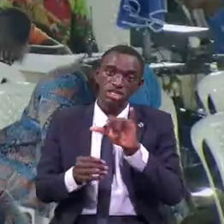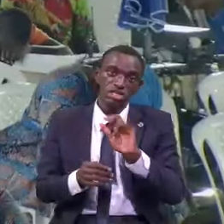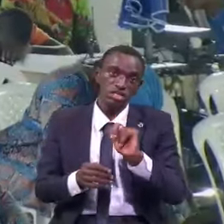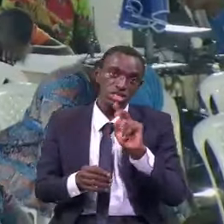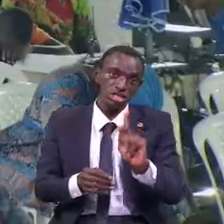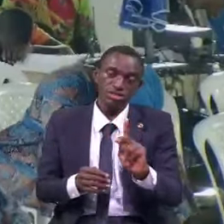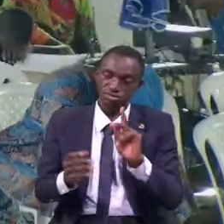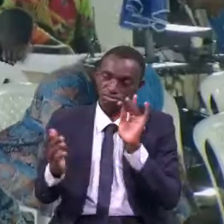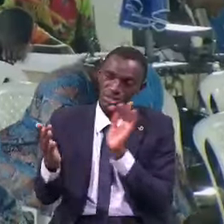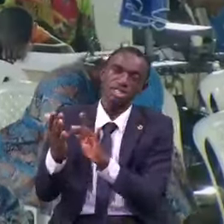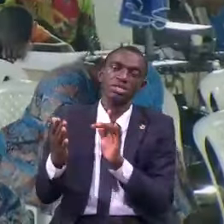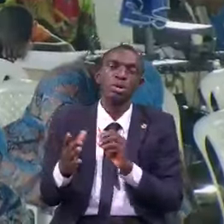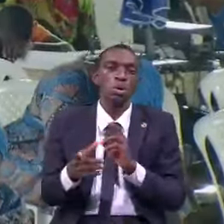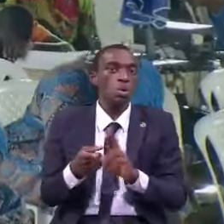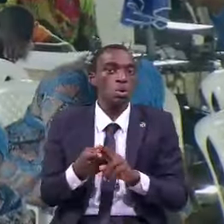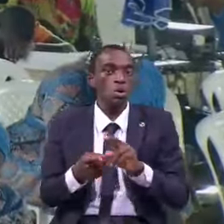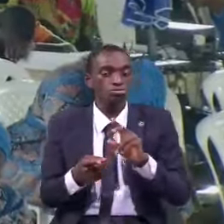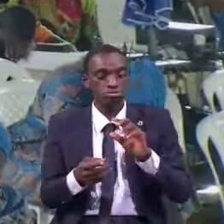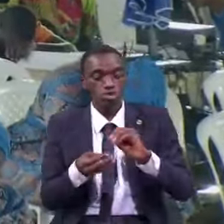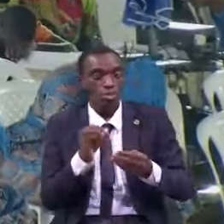We have some questions.